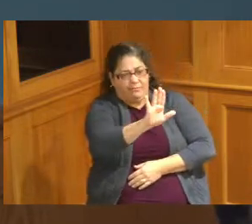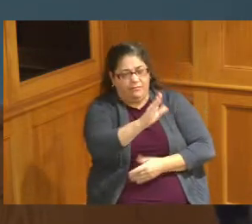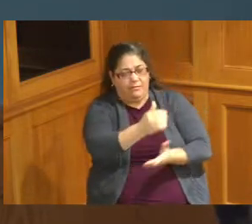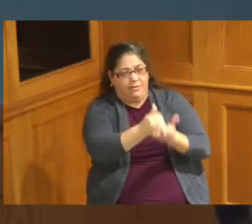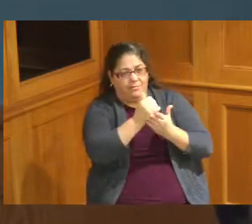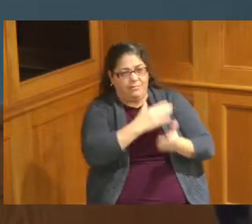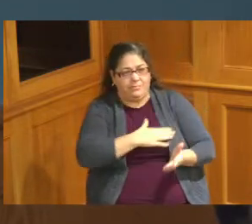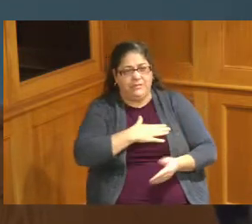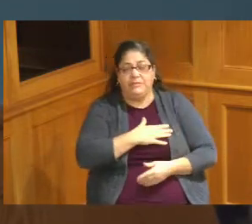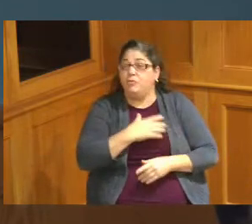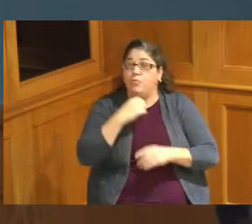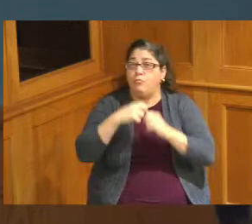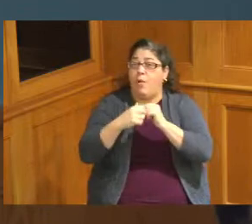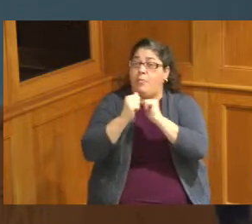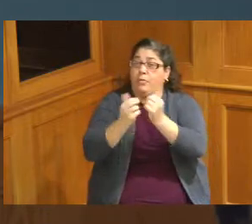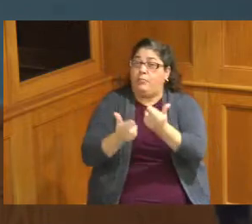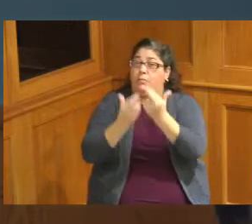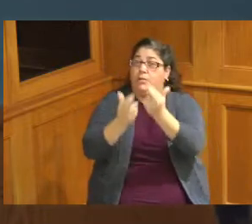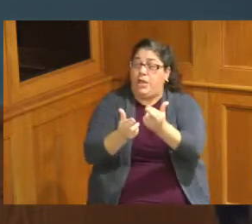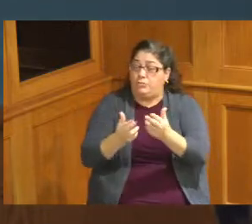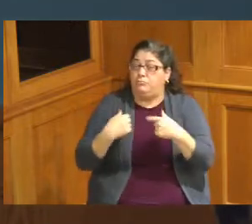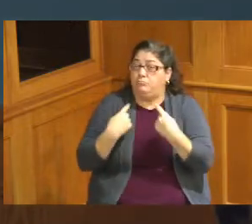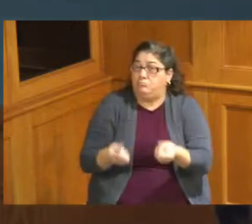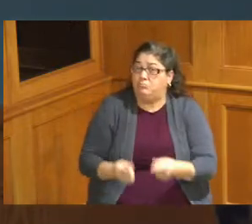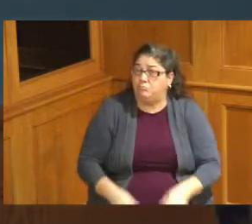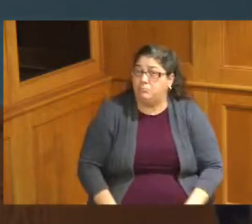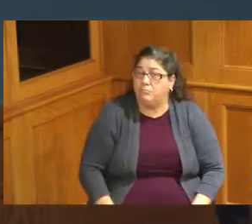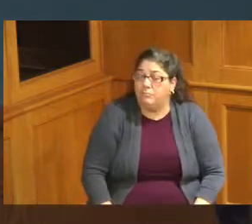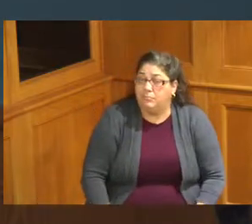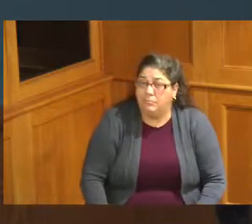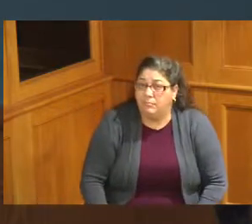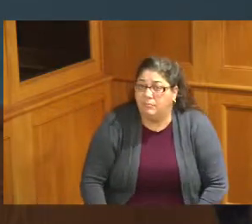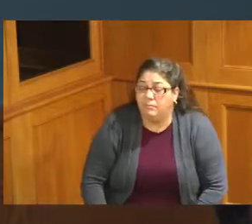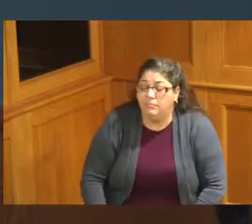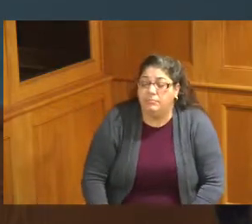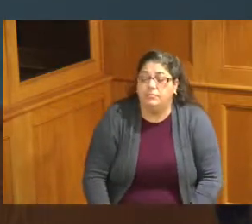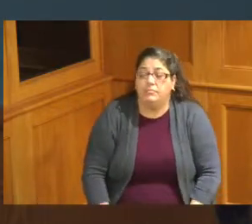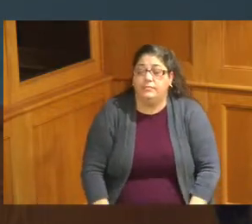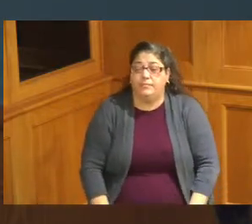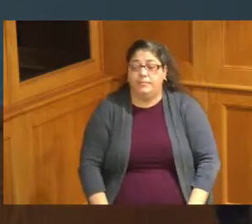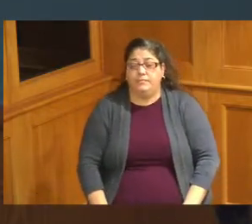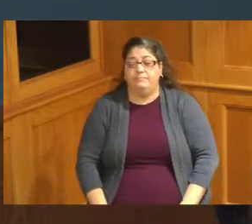with the recommendations that are have been made.